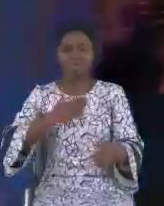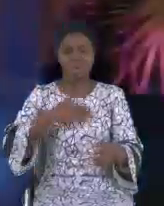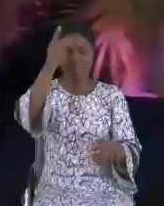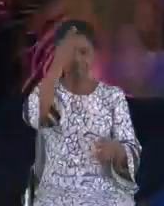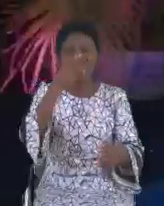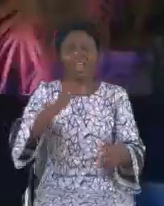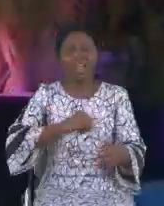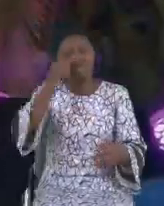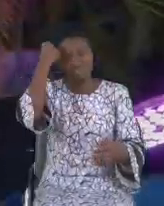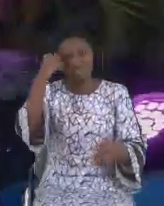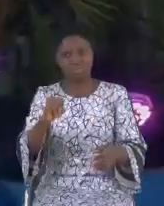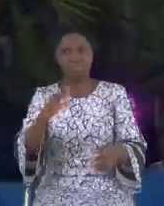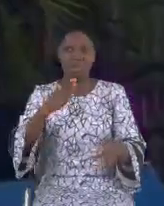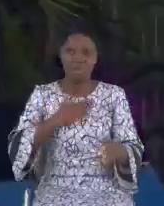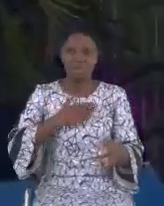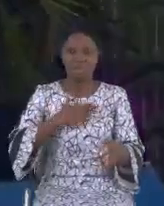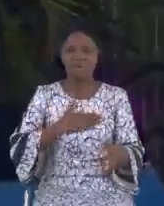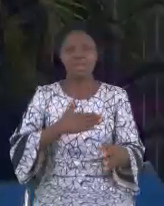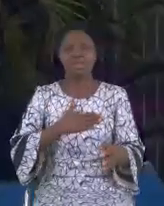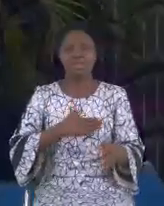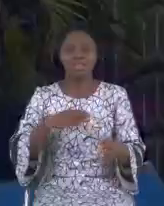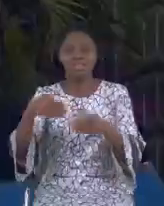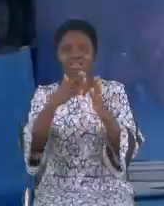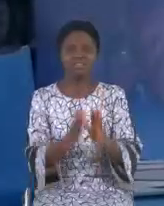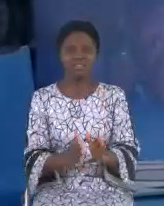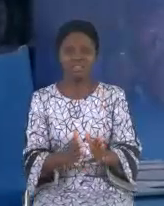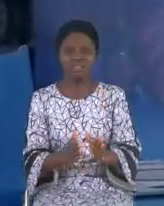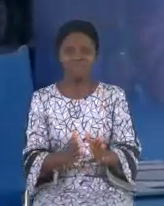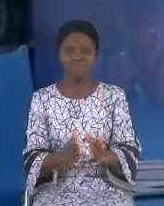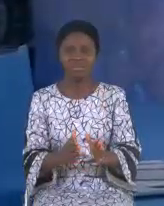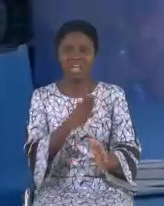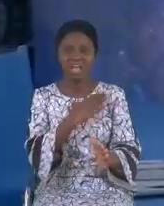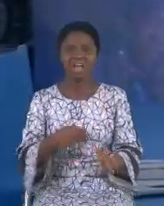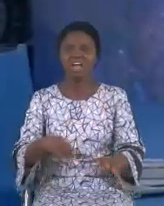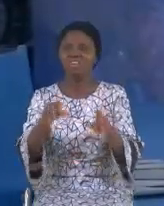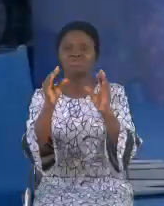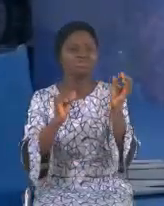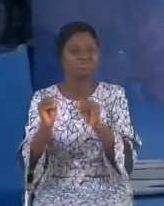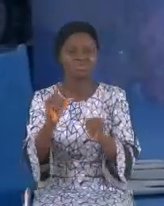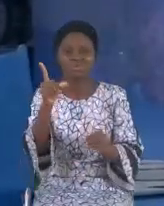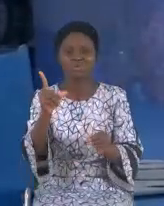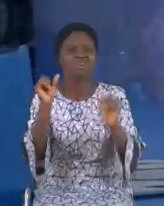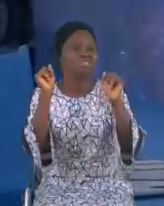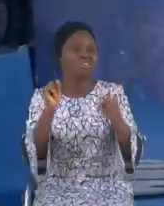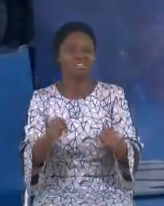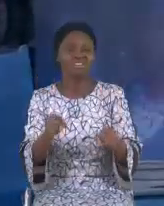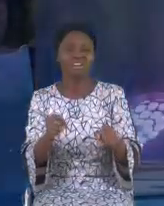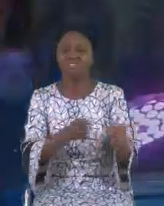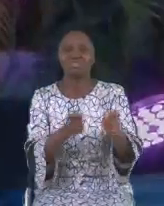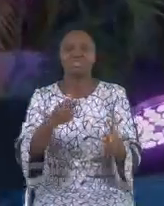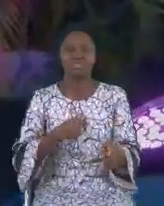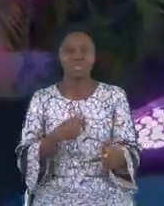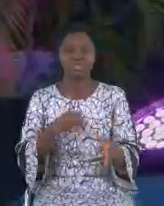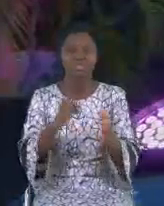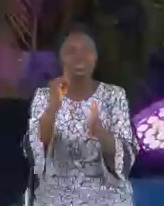disobey my benefactors. And none of them could get obedience from me. It's not you. It's